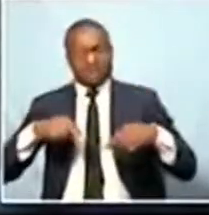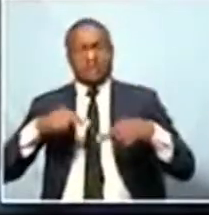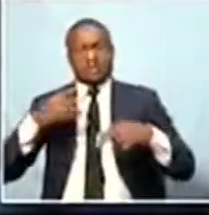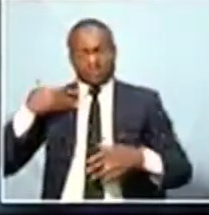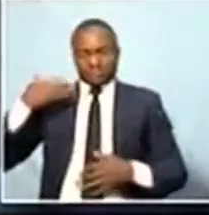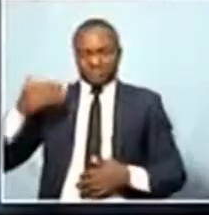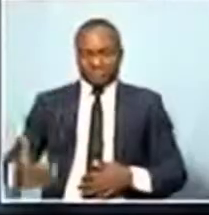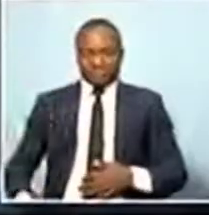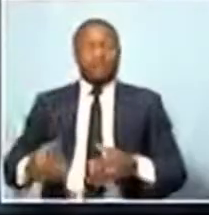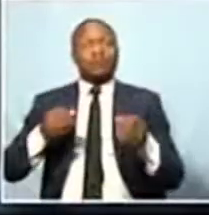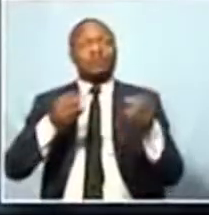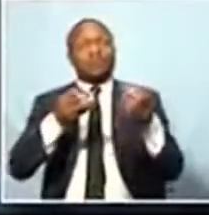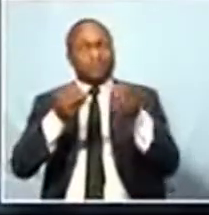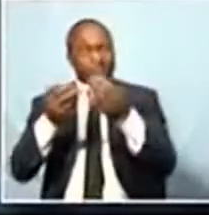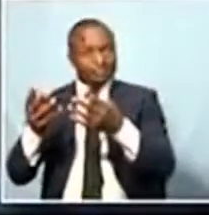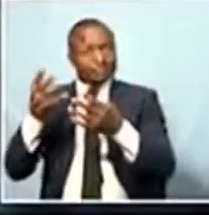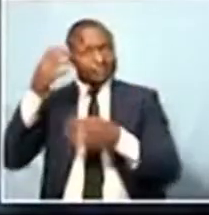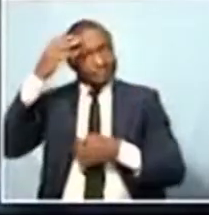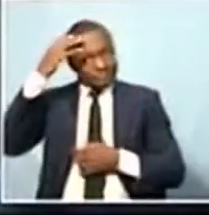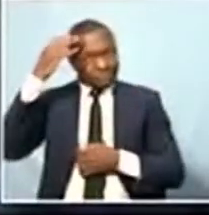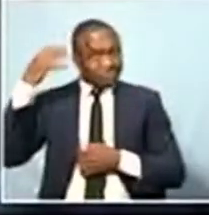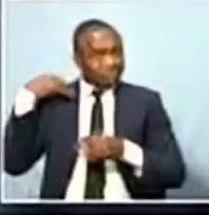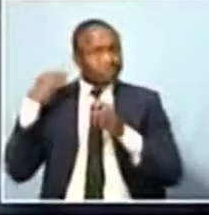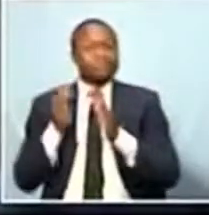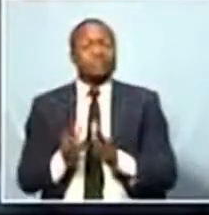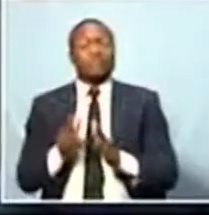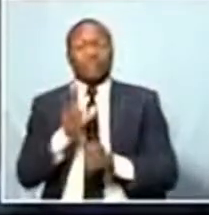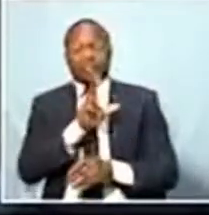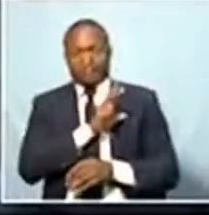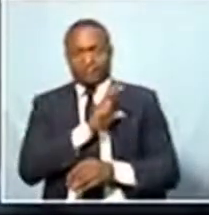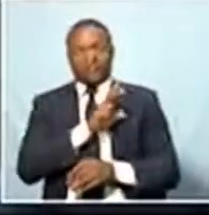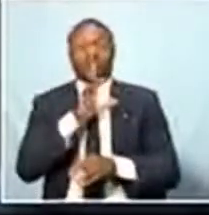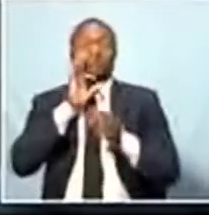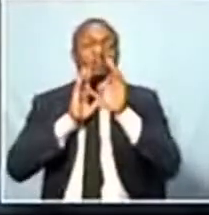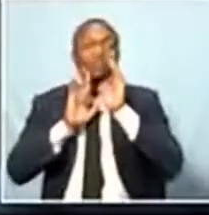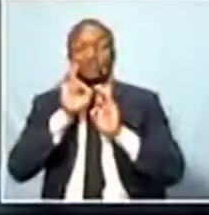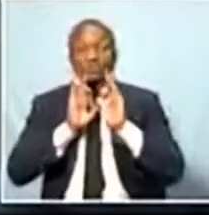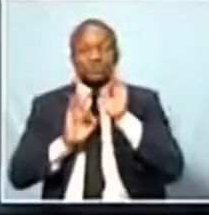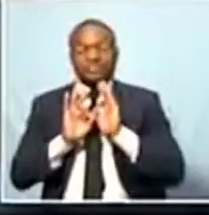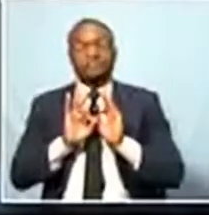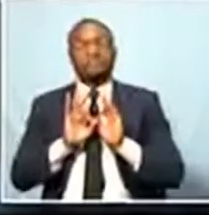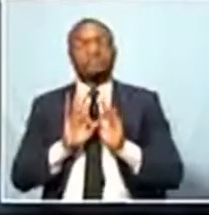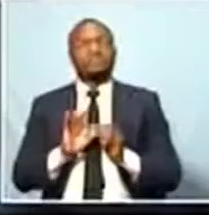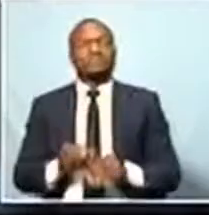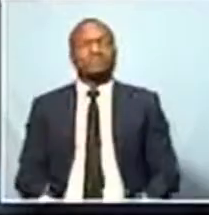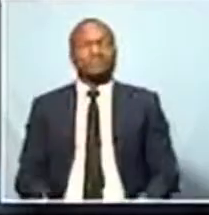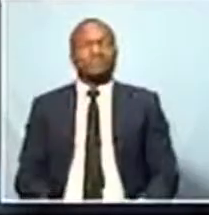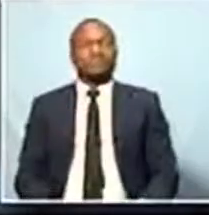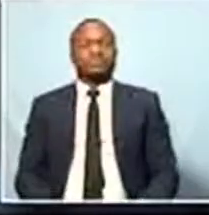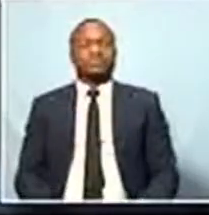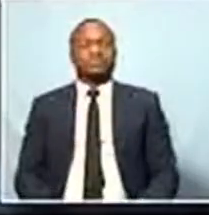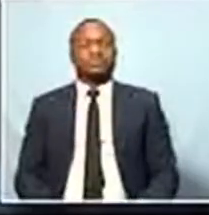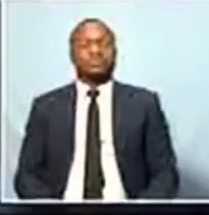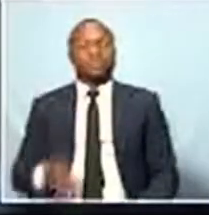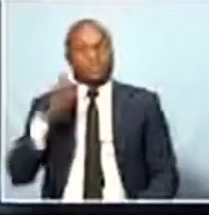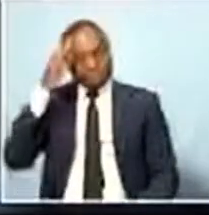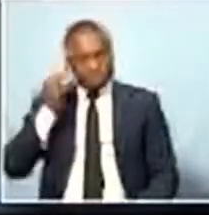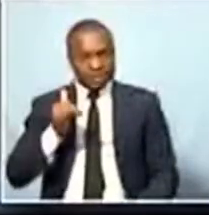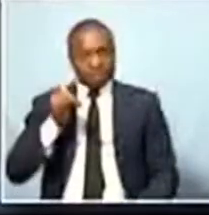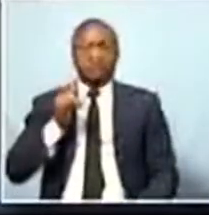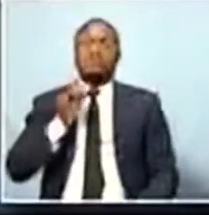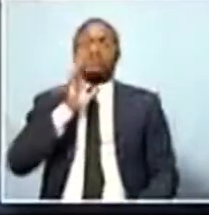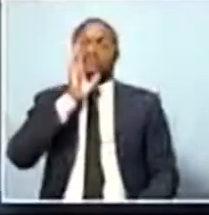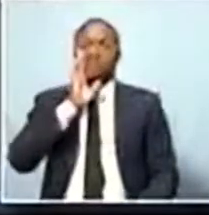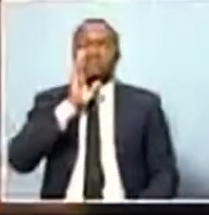find to say most of our officers as police officers are frustrated, and hence maybe they've resorted to alcohol. Thank you, Chair.